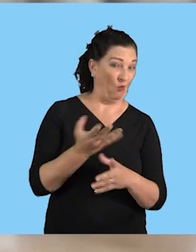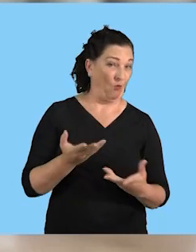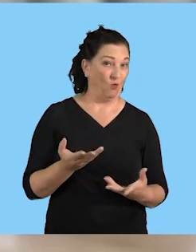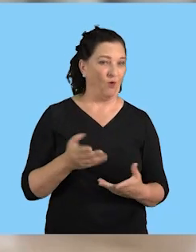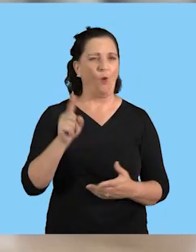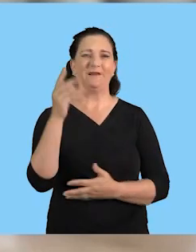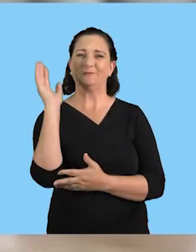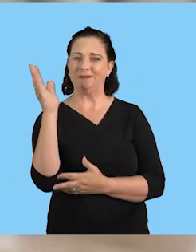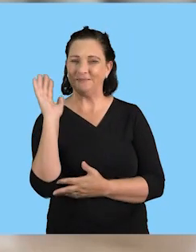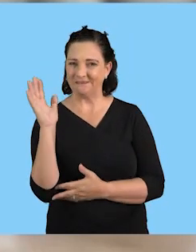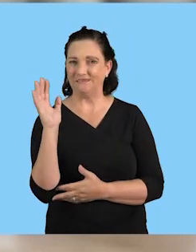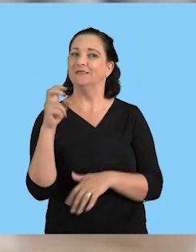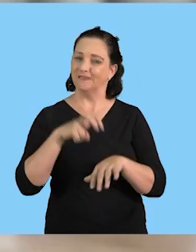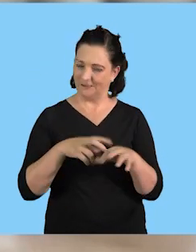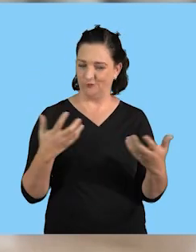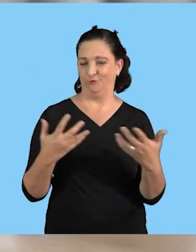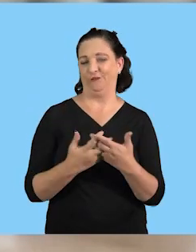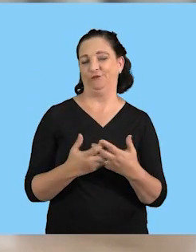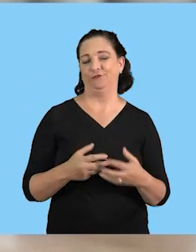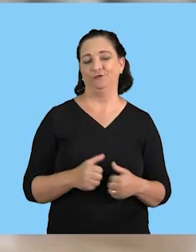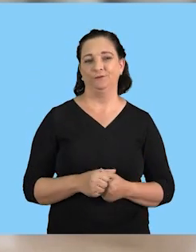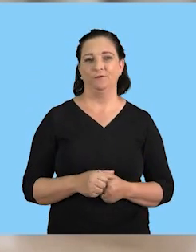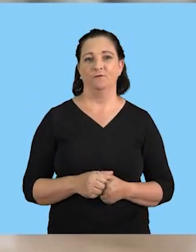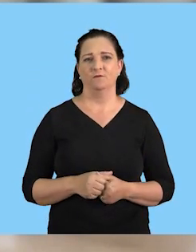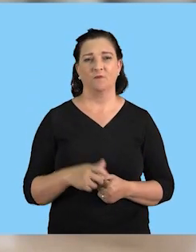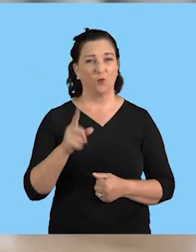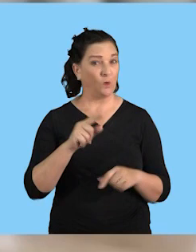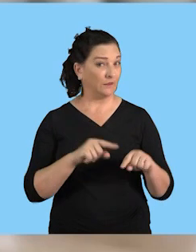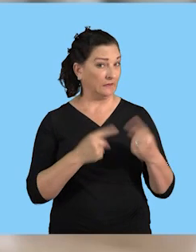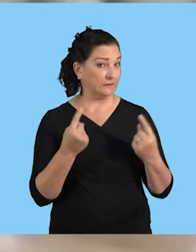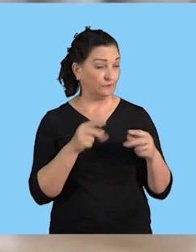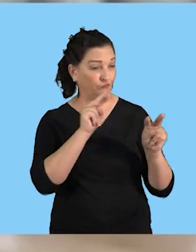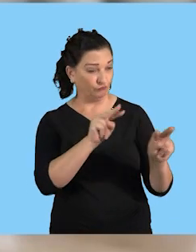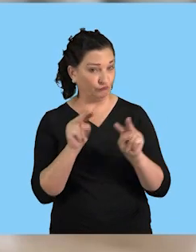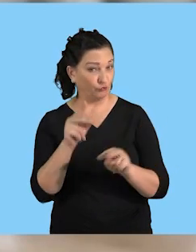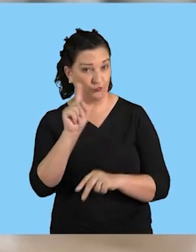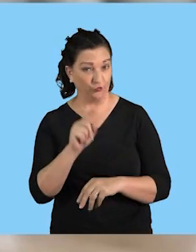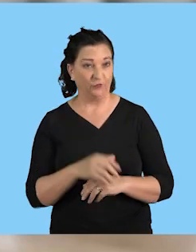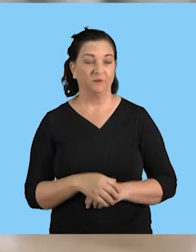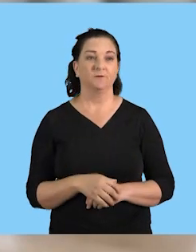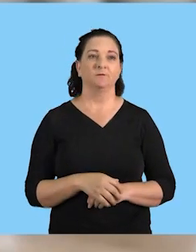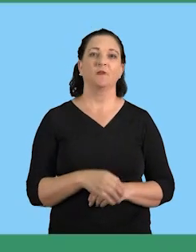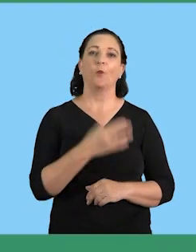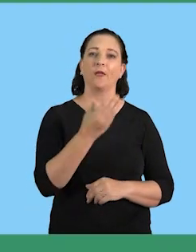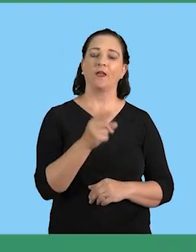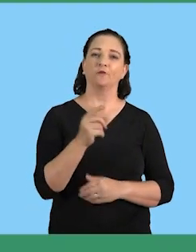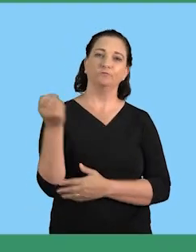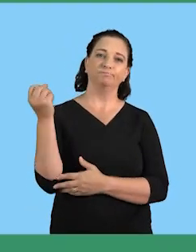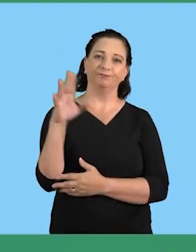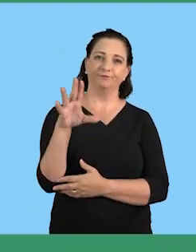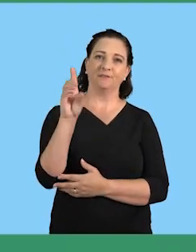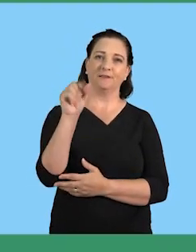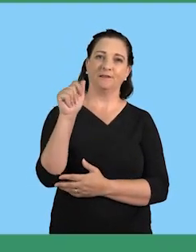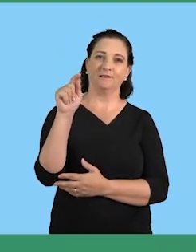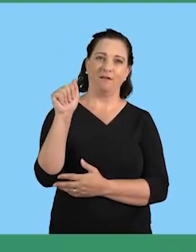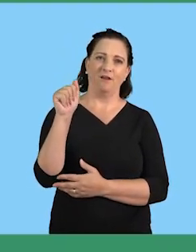what you're presenting on, or the topic that you are presenting on. So what are the different visuals that we have? We've got a data